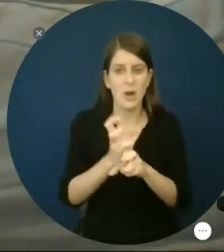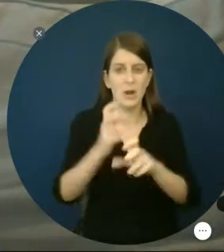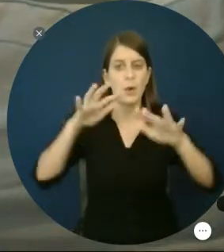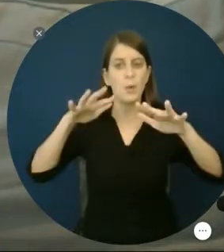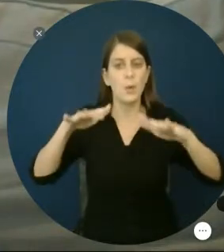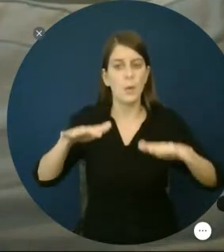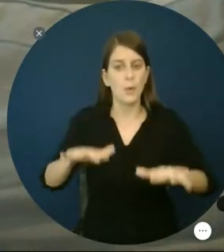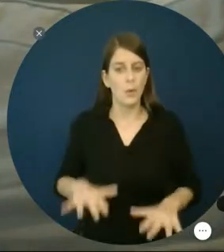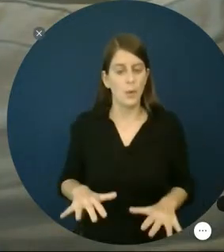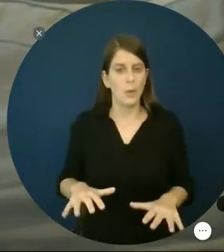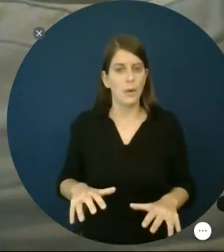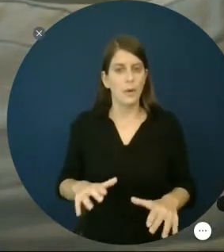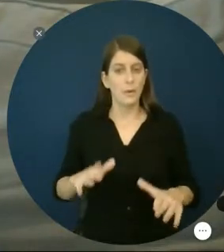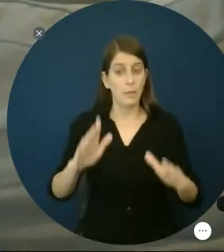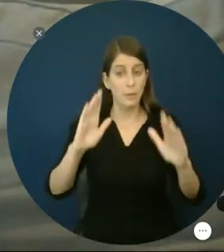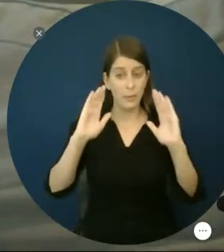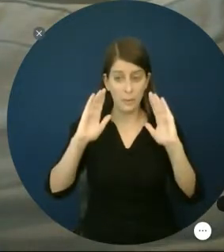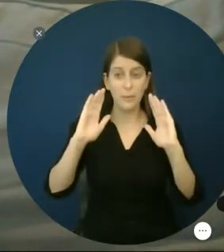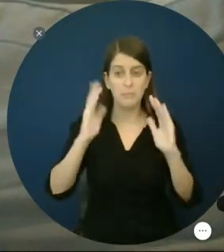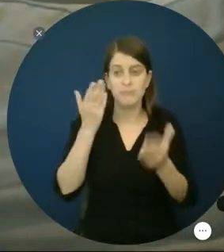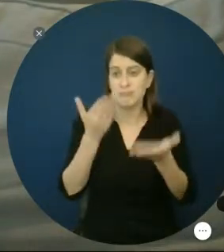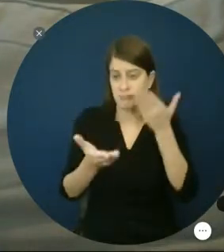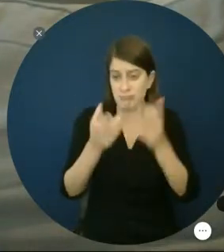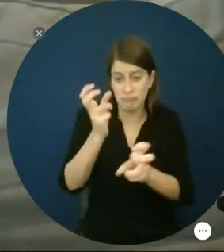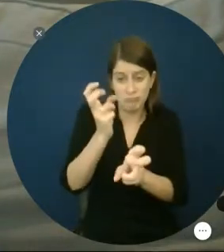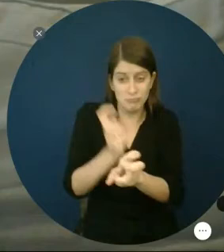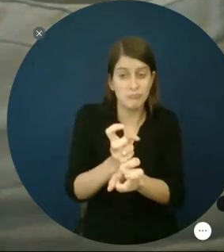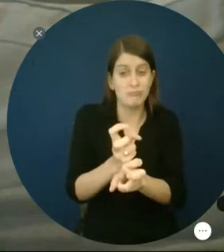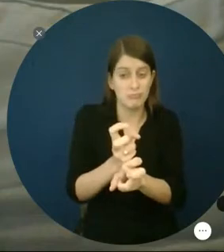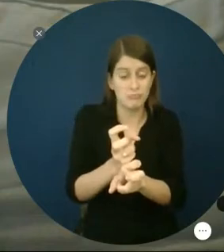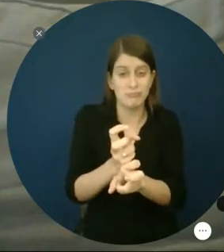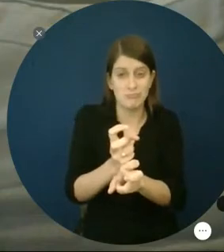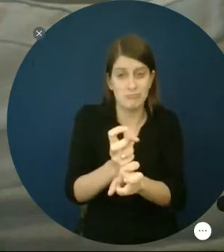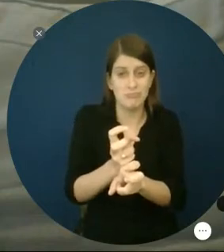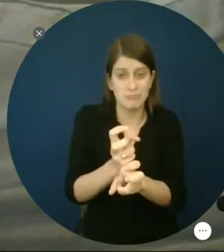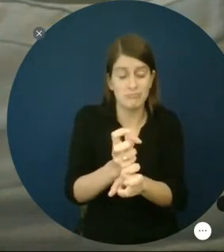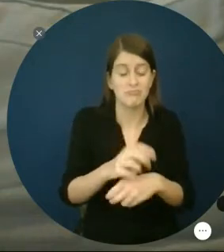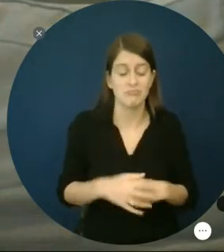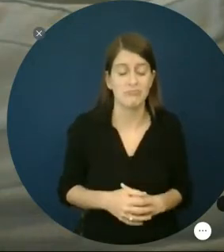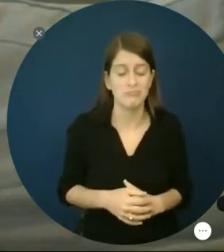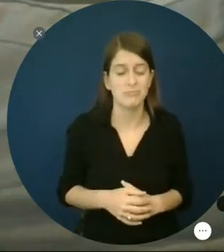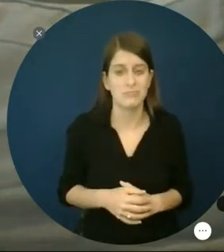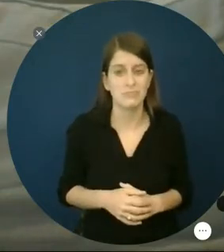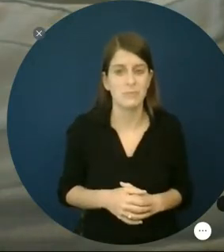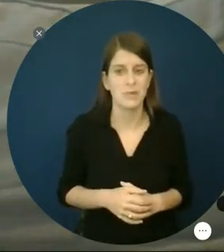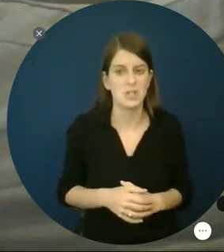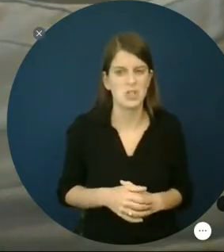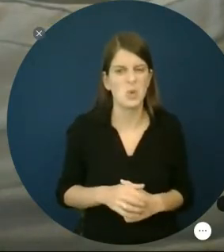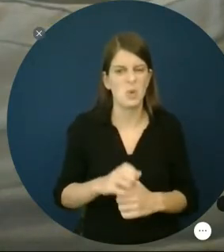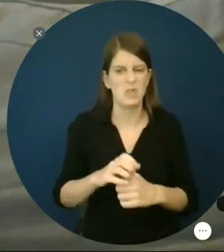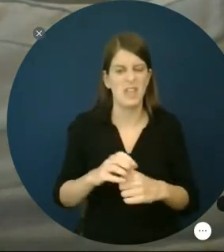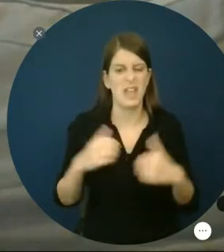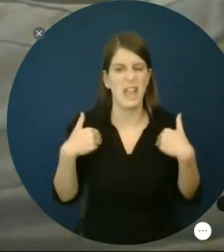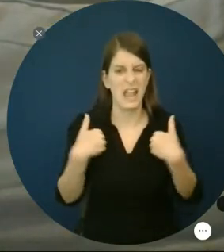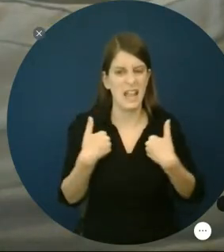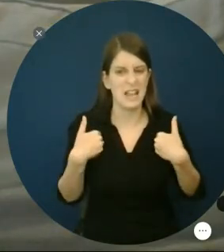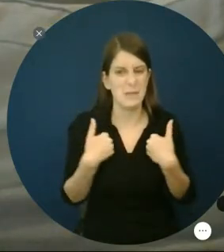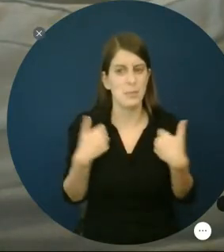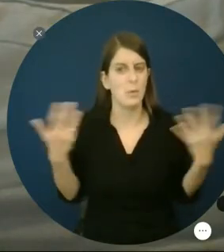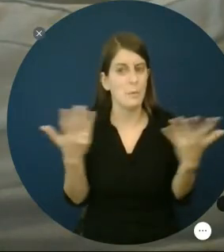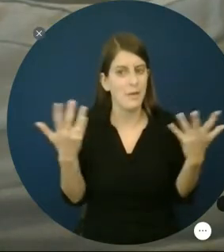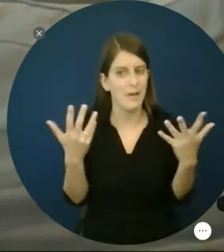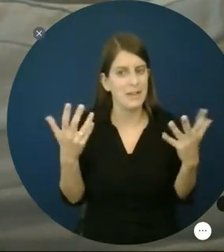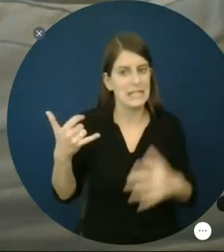your body down and do something that requires you to be still and focused. And the animal that I associate with this group